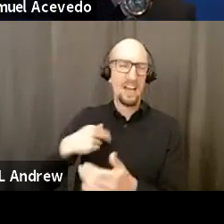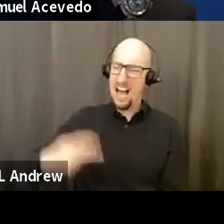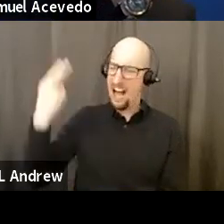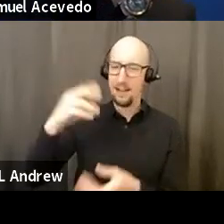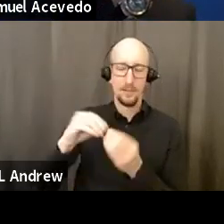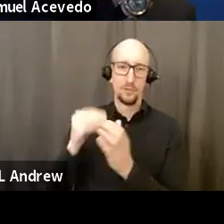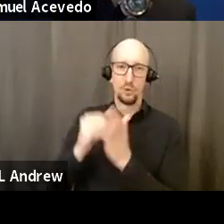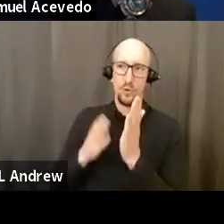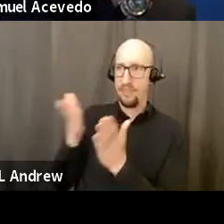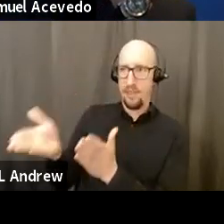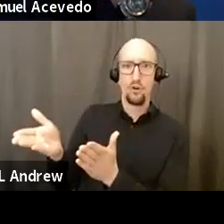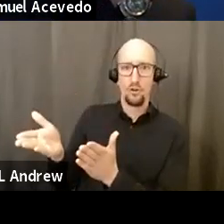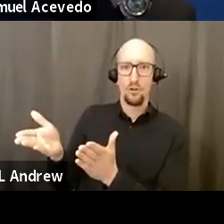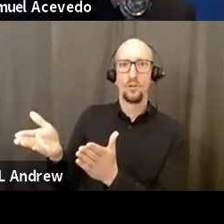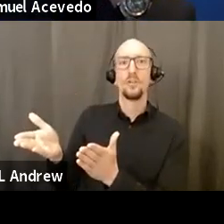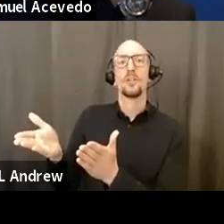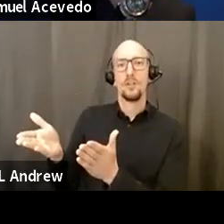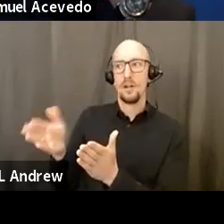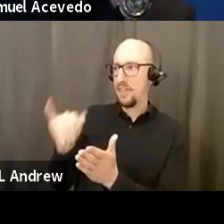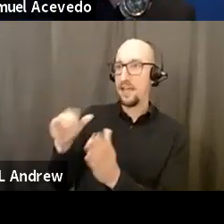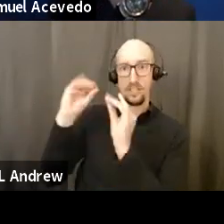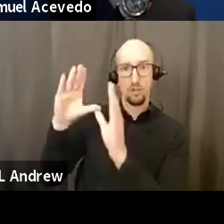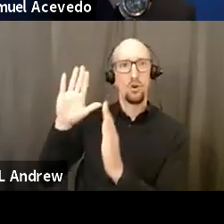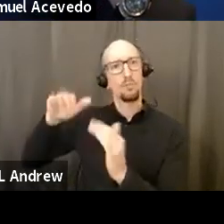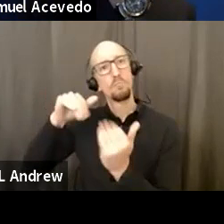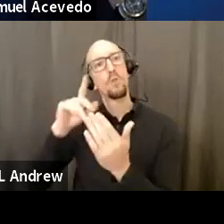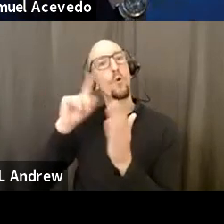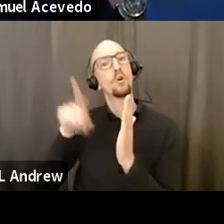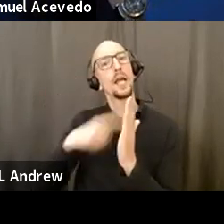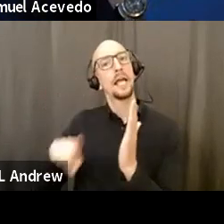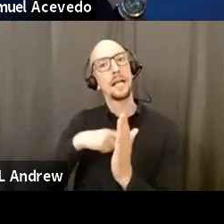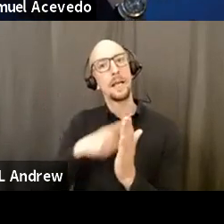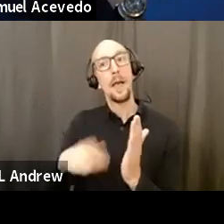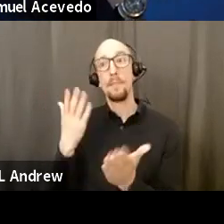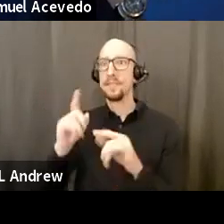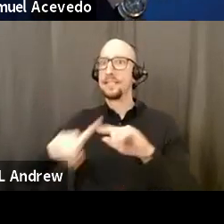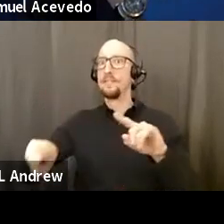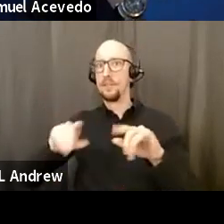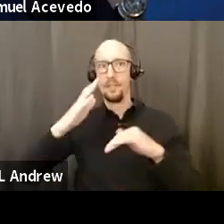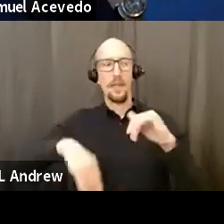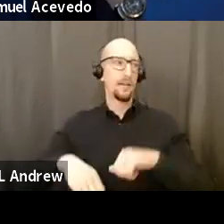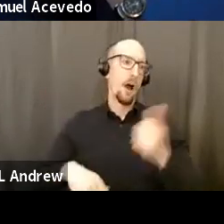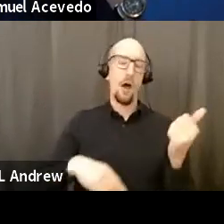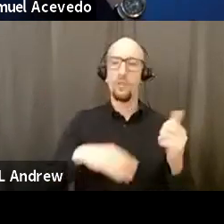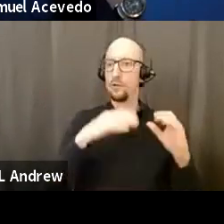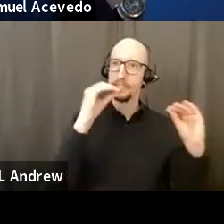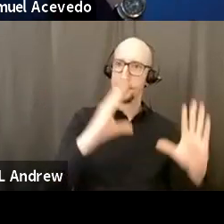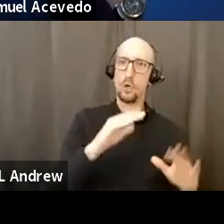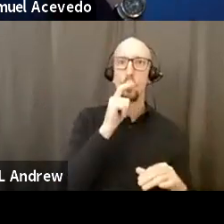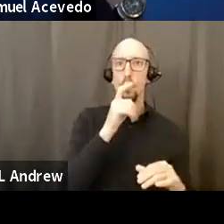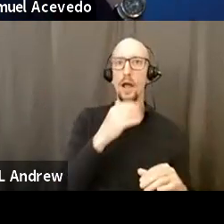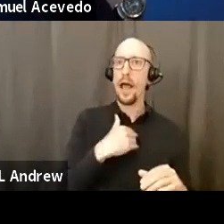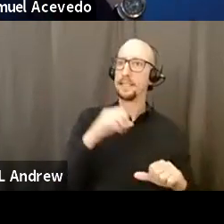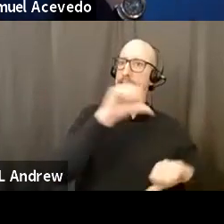students. So that teacher's approach to grading may certainly be much different from someone who has science